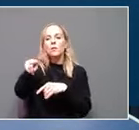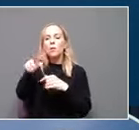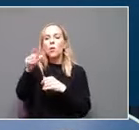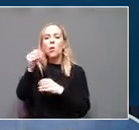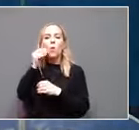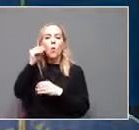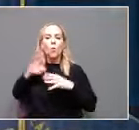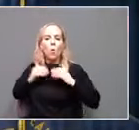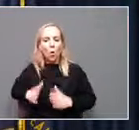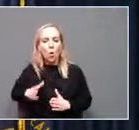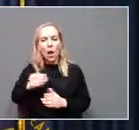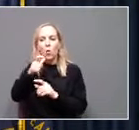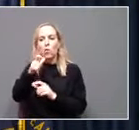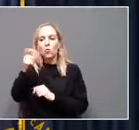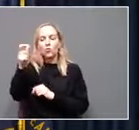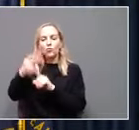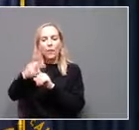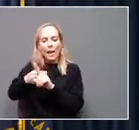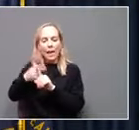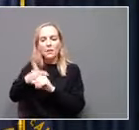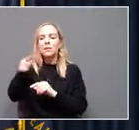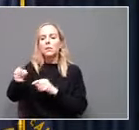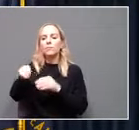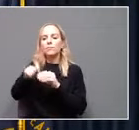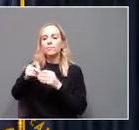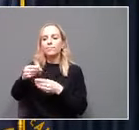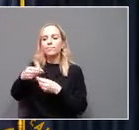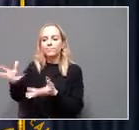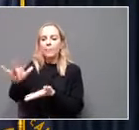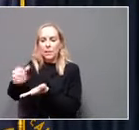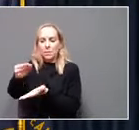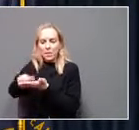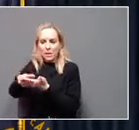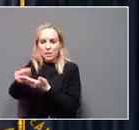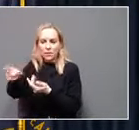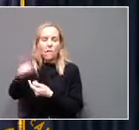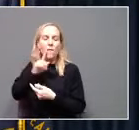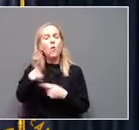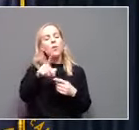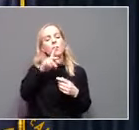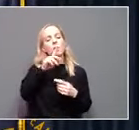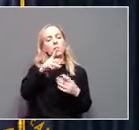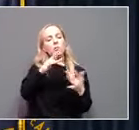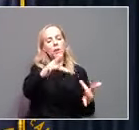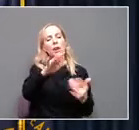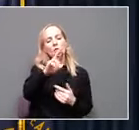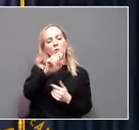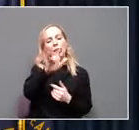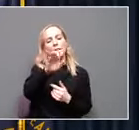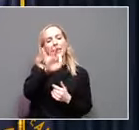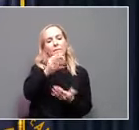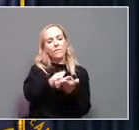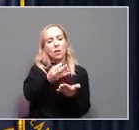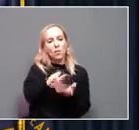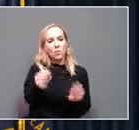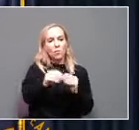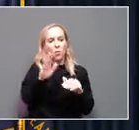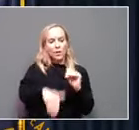brings the total amount of aid from the Western Kentucky Relief Tornado Relief Fund to more than $10